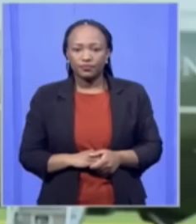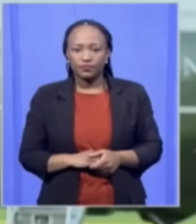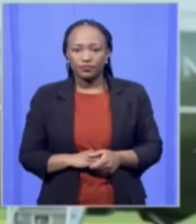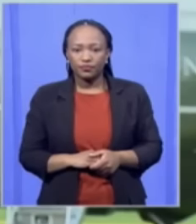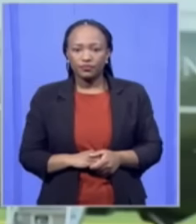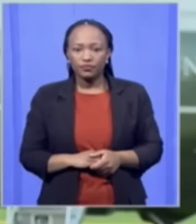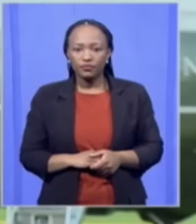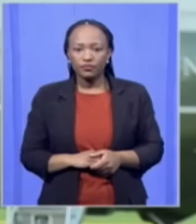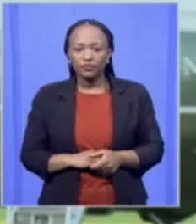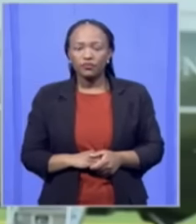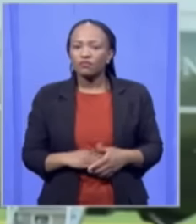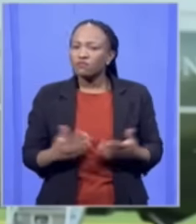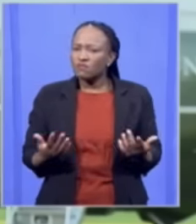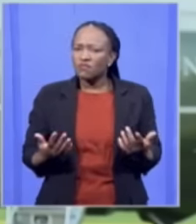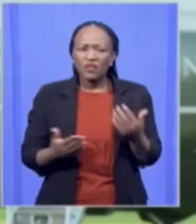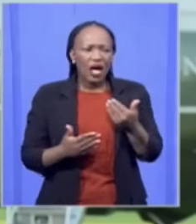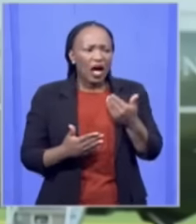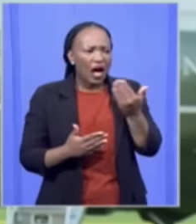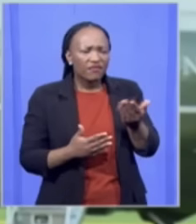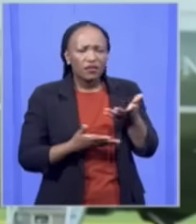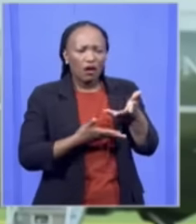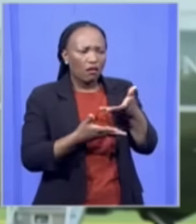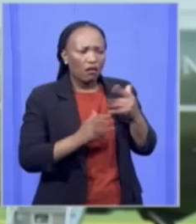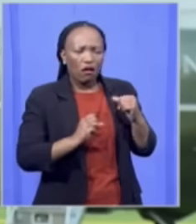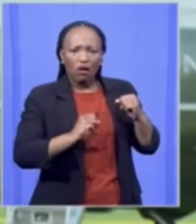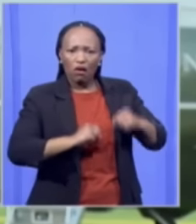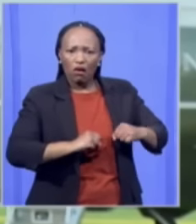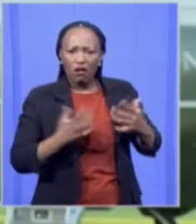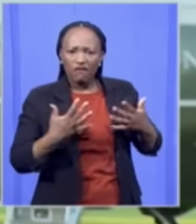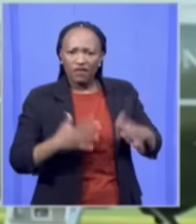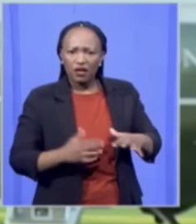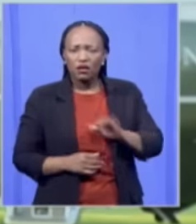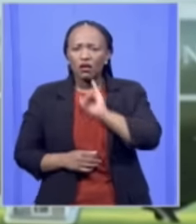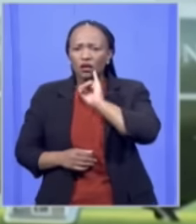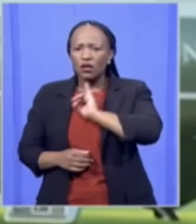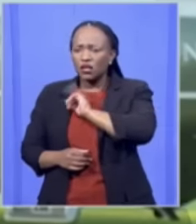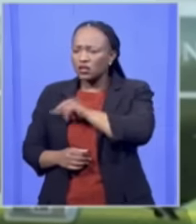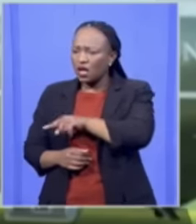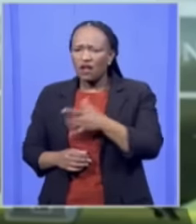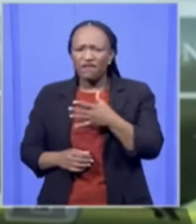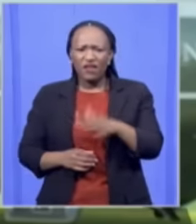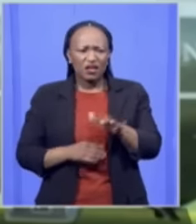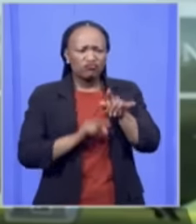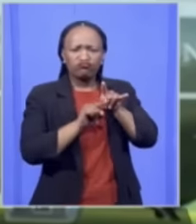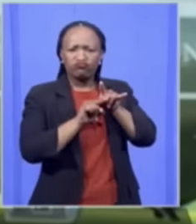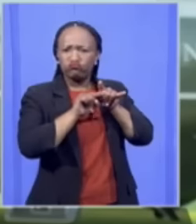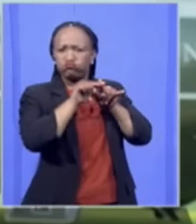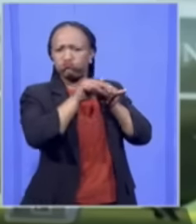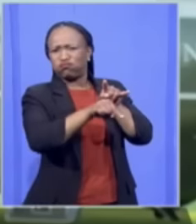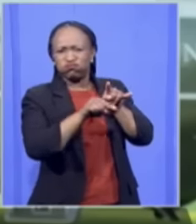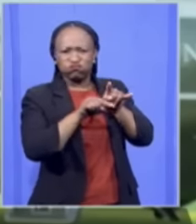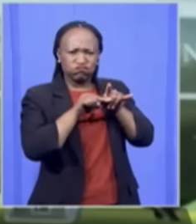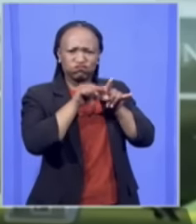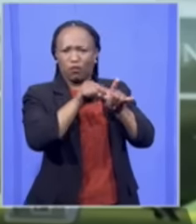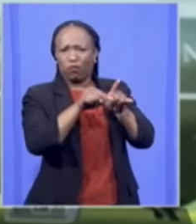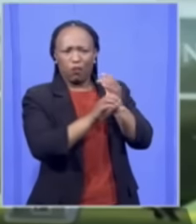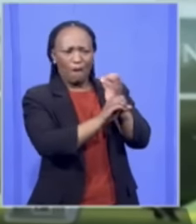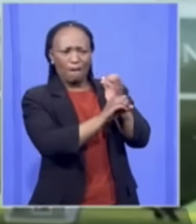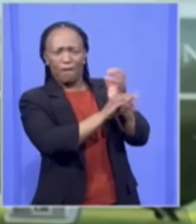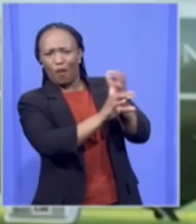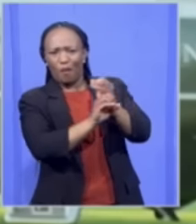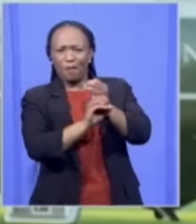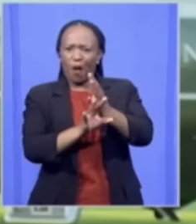Israel, as soon as we made the deal, they came out and they dropped a load of bombs, the likes of which I'd never seen before. The biggest load that we've seen. I'm